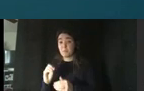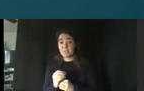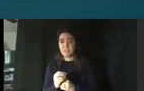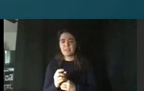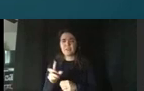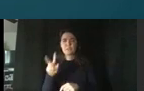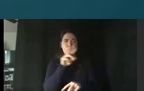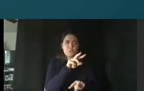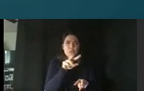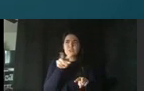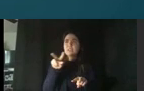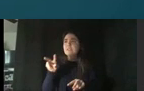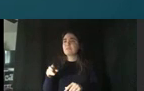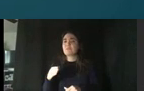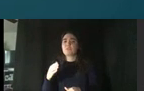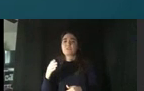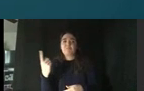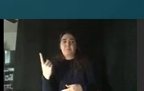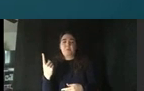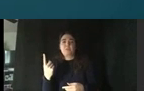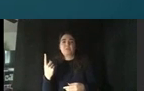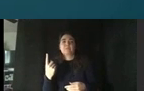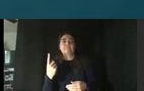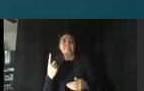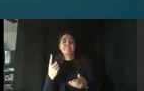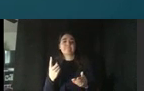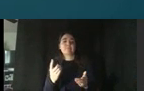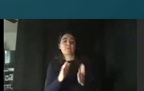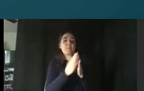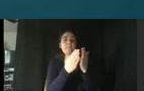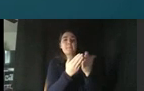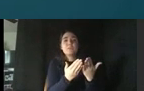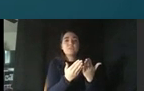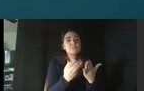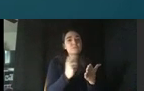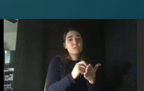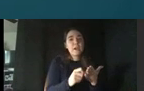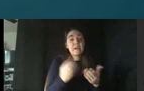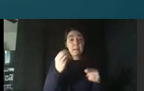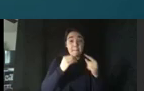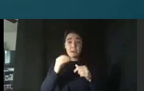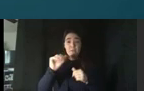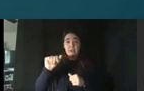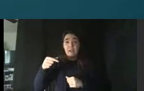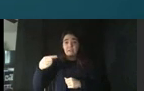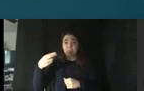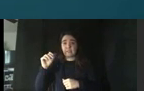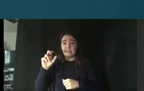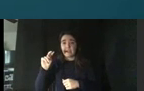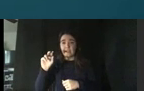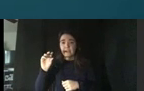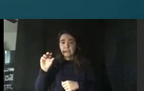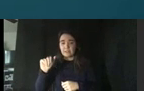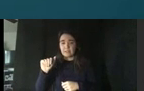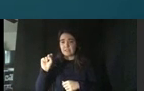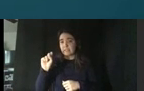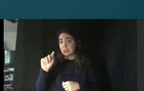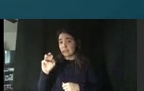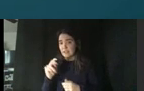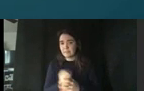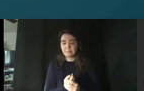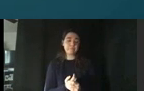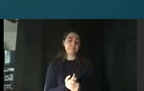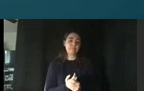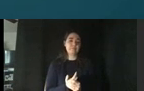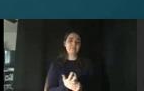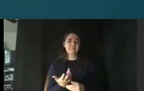Afghanistan. As a journalist, you shouldn't use your imagination. Unfortunately, that's not what we're seeing a lot